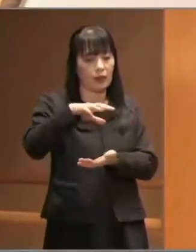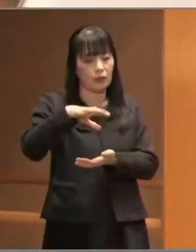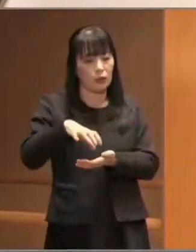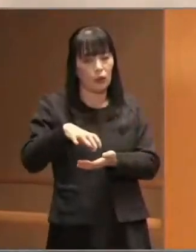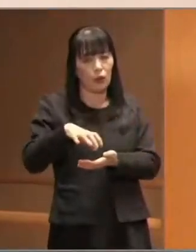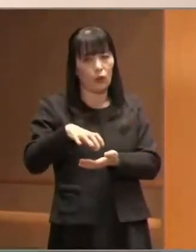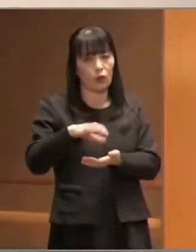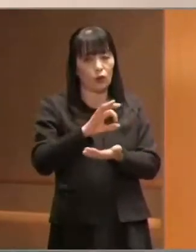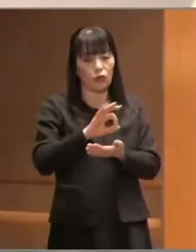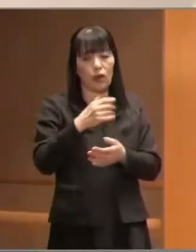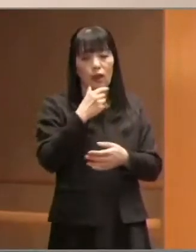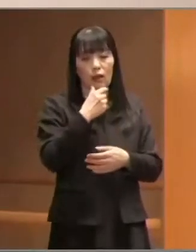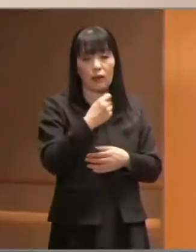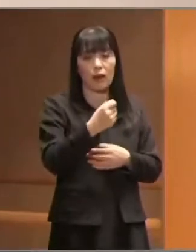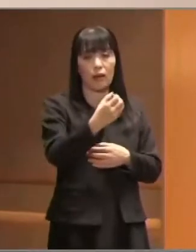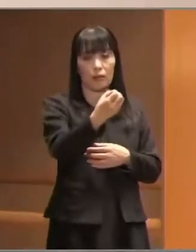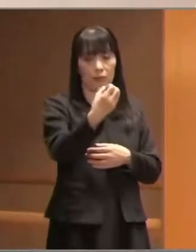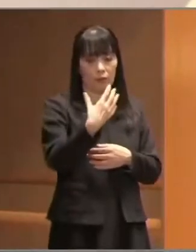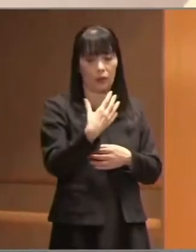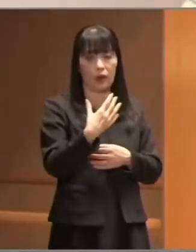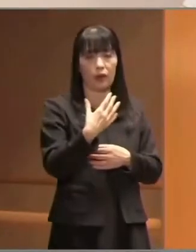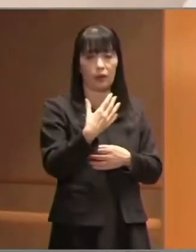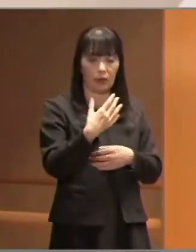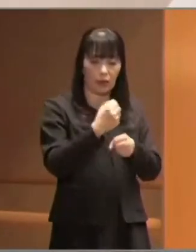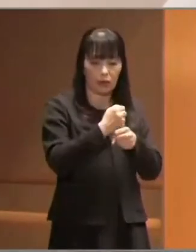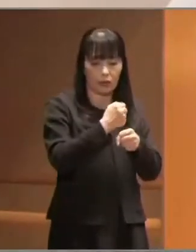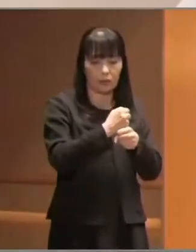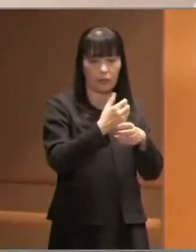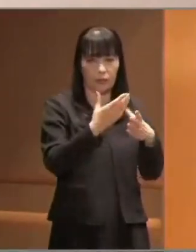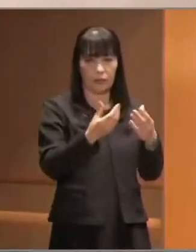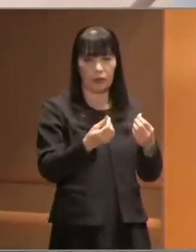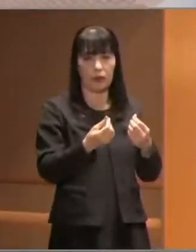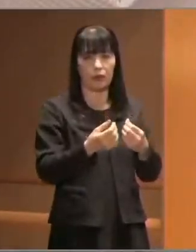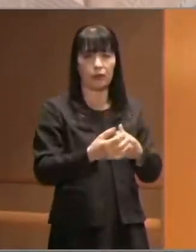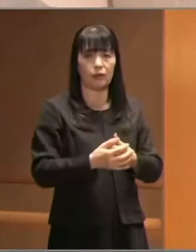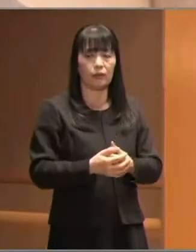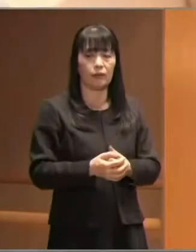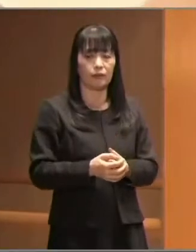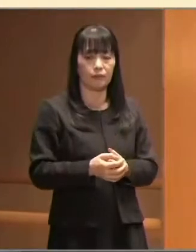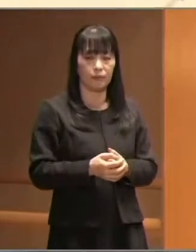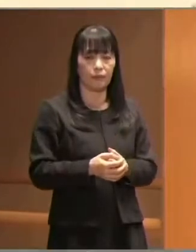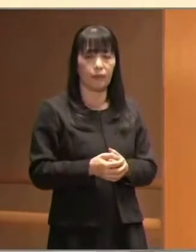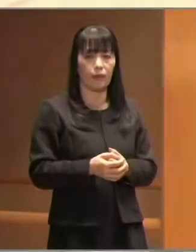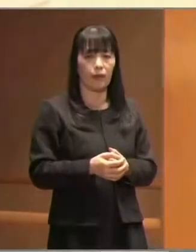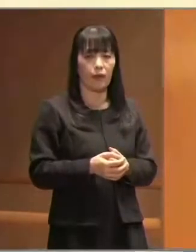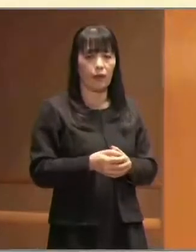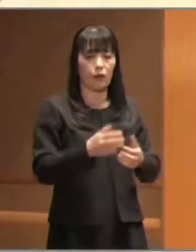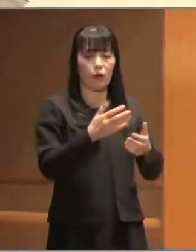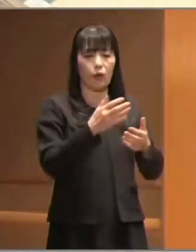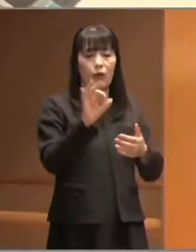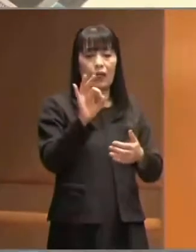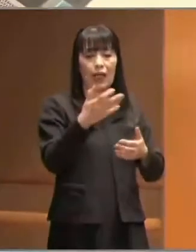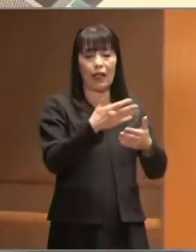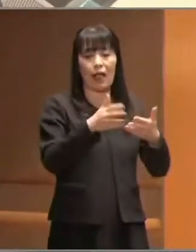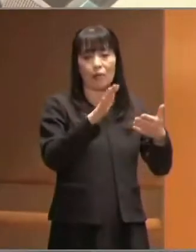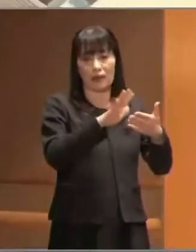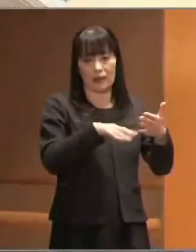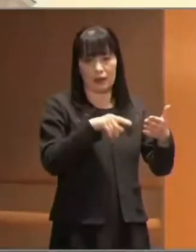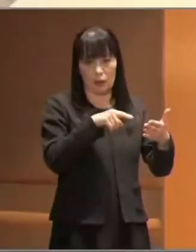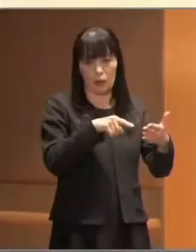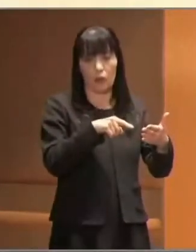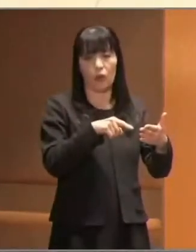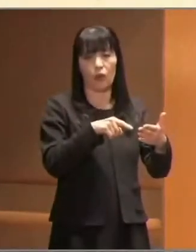business is to sell art pieces, and he wanted to use this paper made of